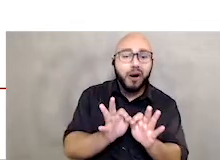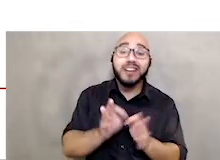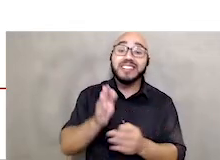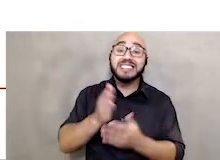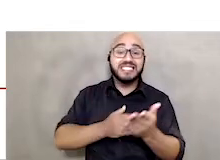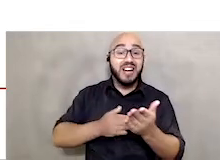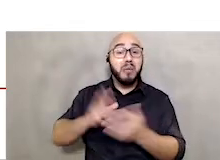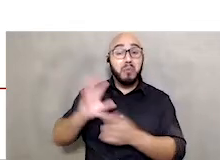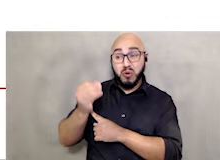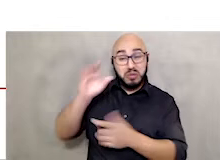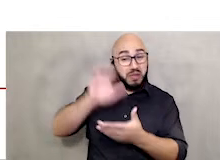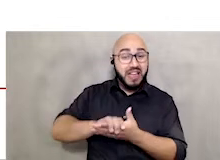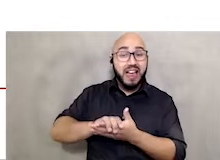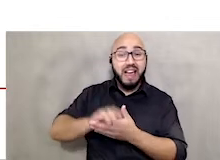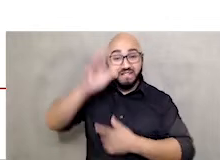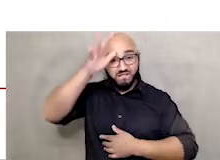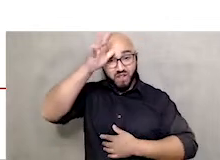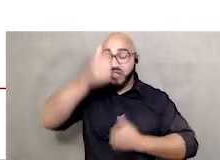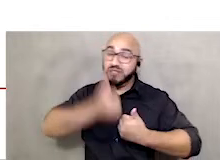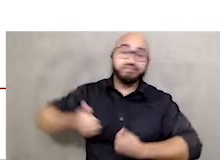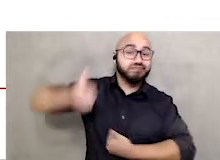what is acceptable and what is not.